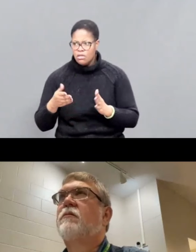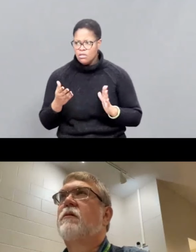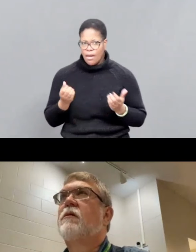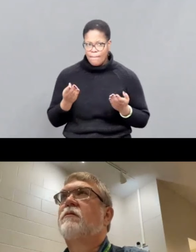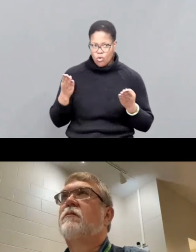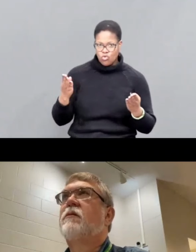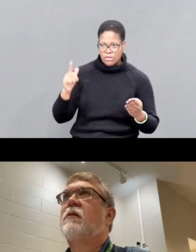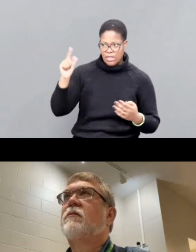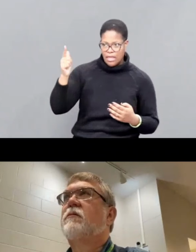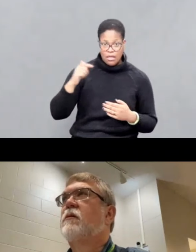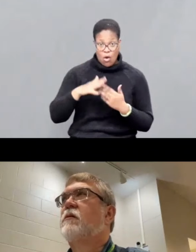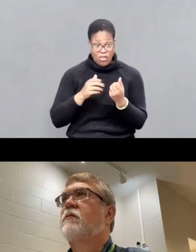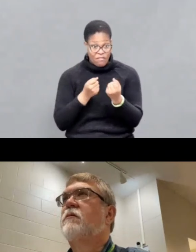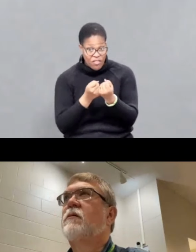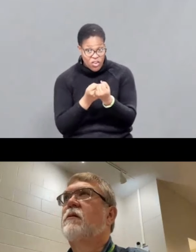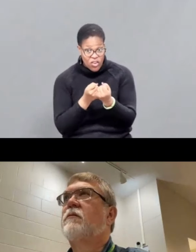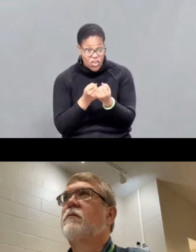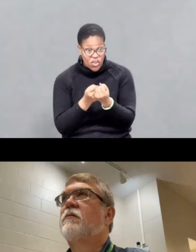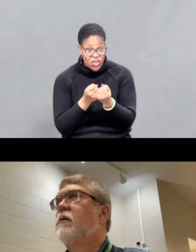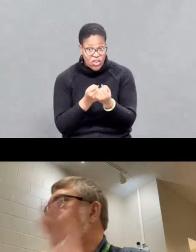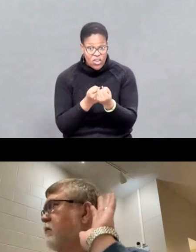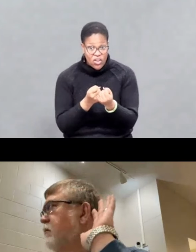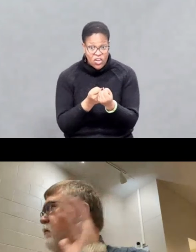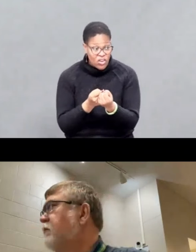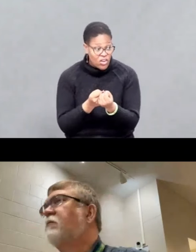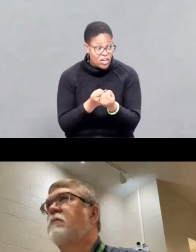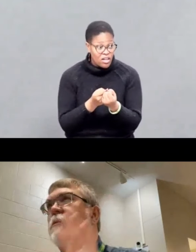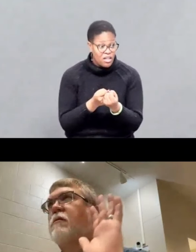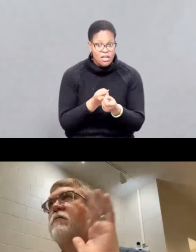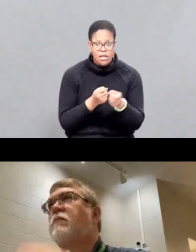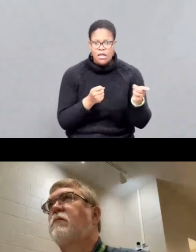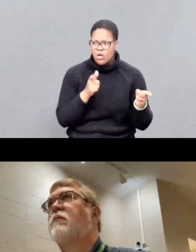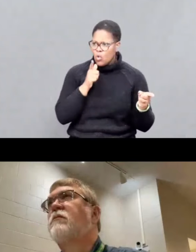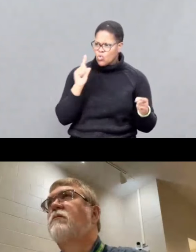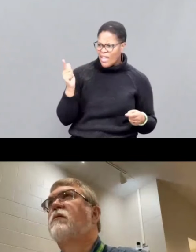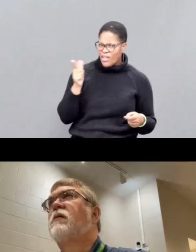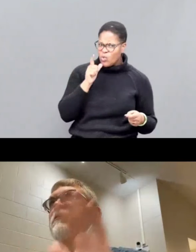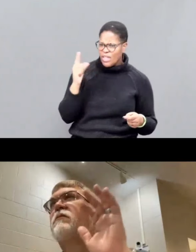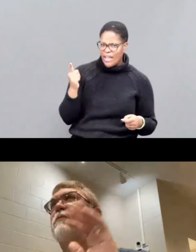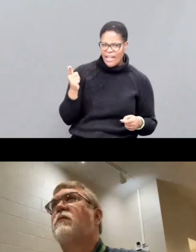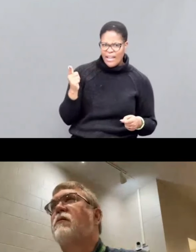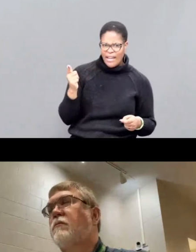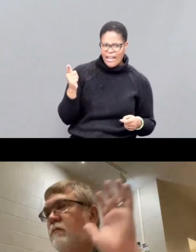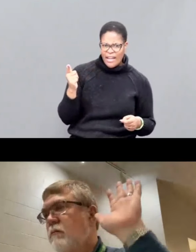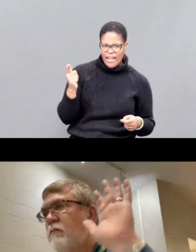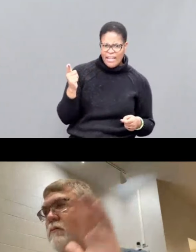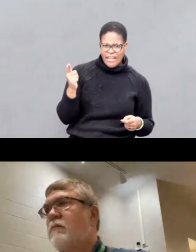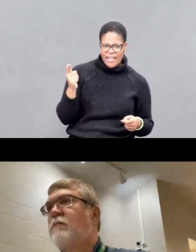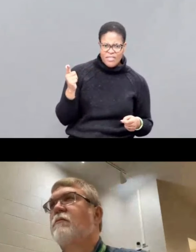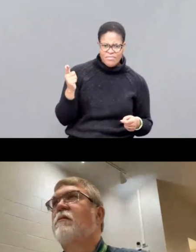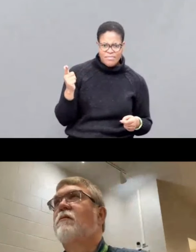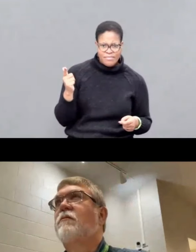moving second. All in favor of adjournment? I'm sorry, who was the second on that? I think